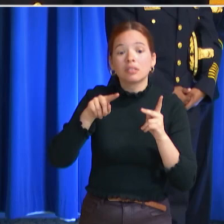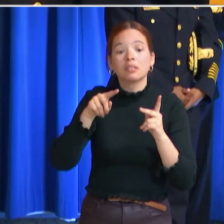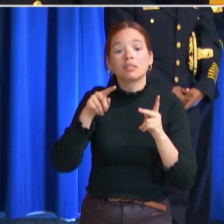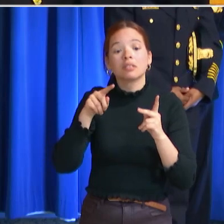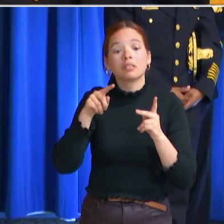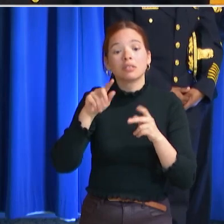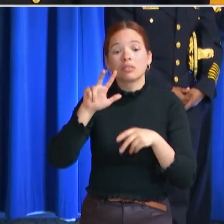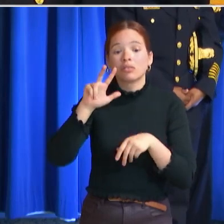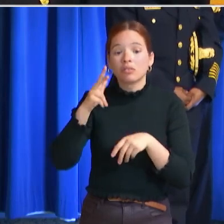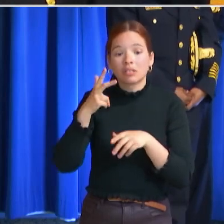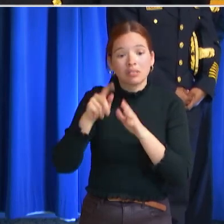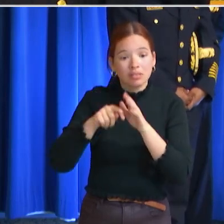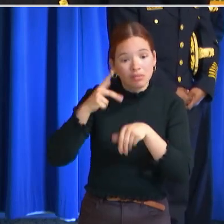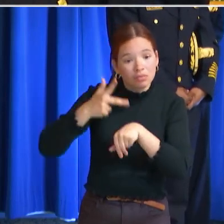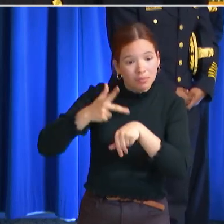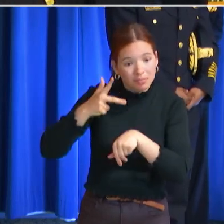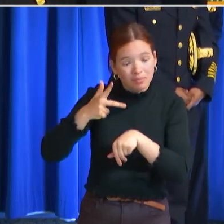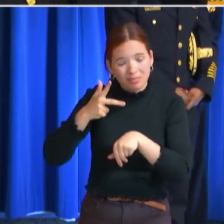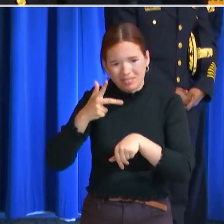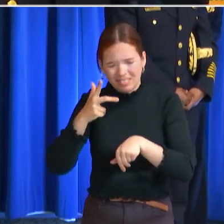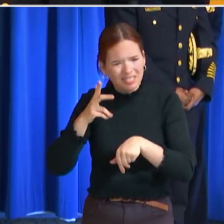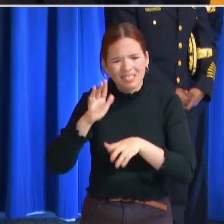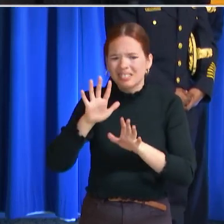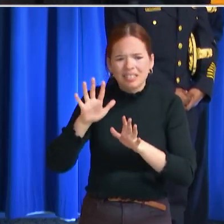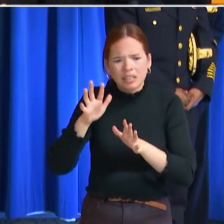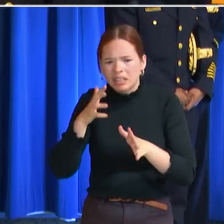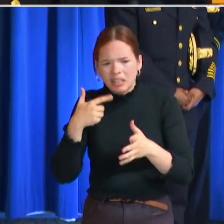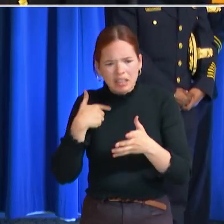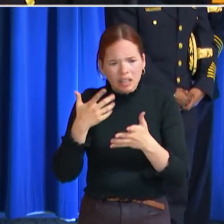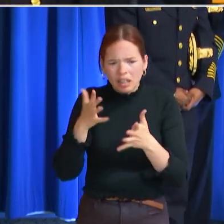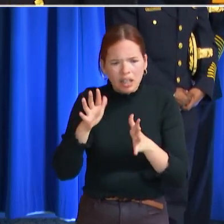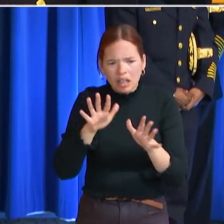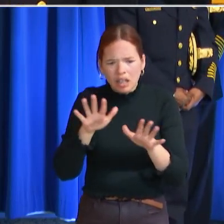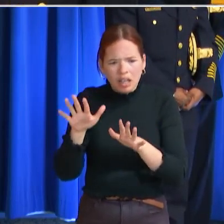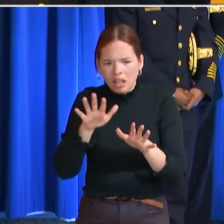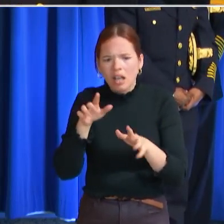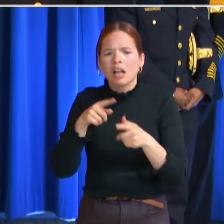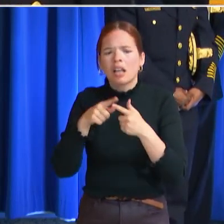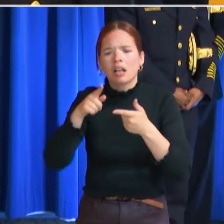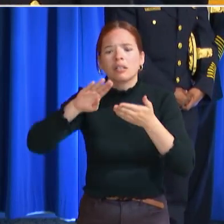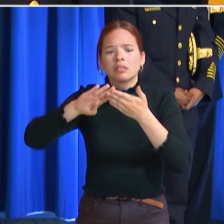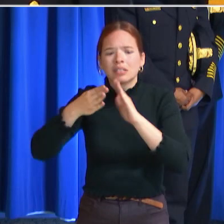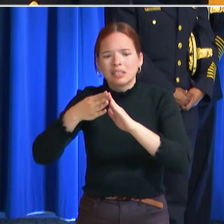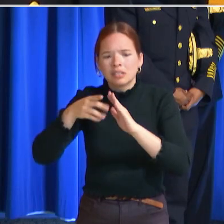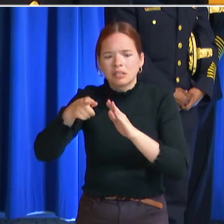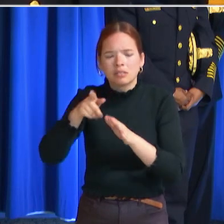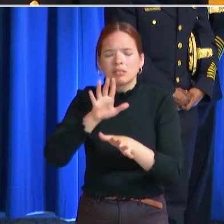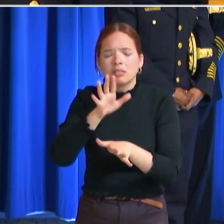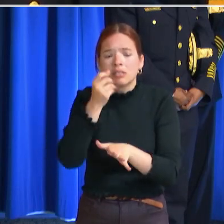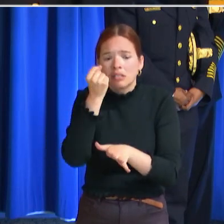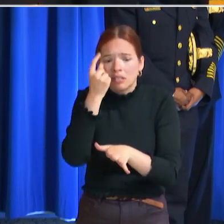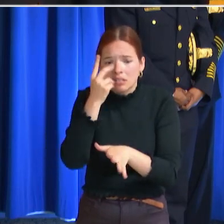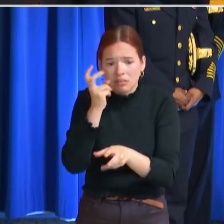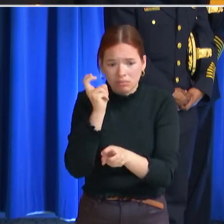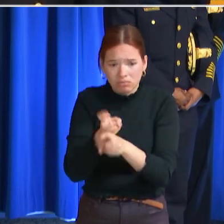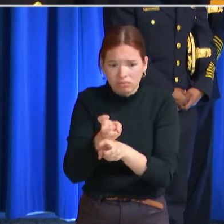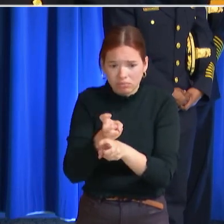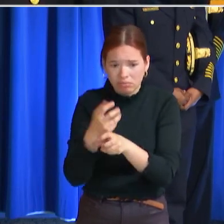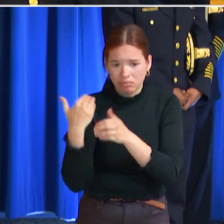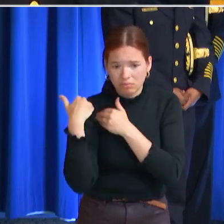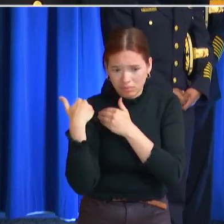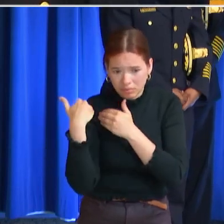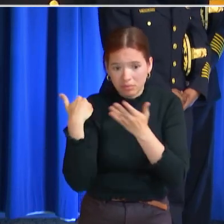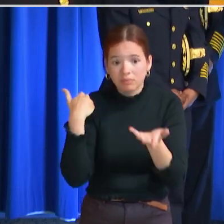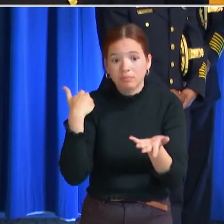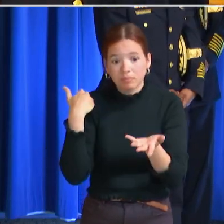this day or that day, every day of being a big city mayor is tough. The chief reflected on his first week. My